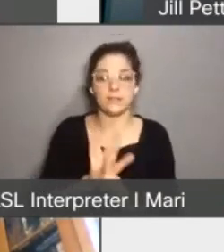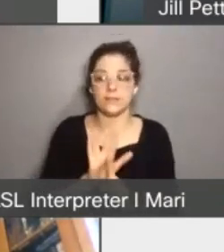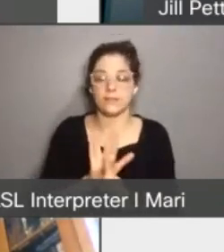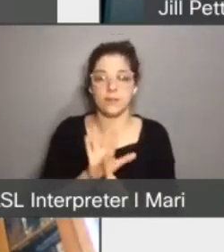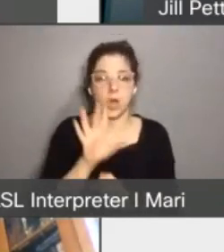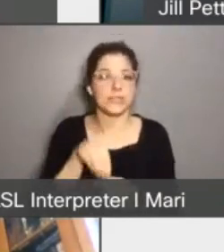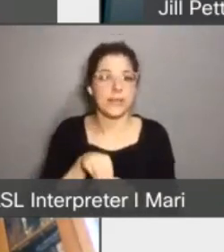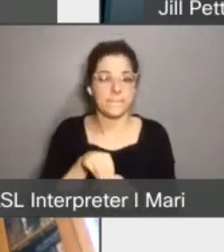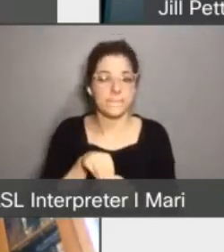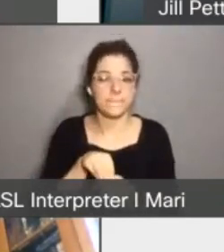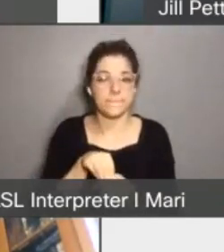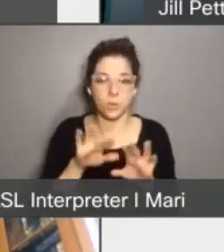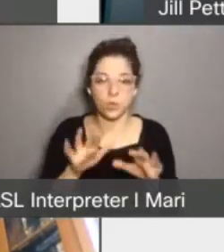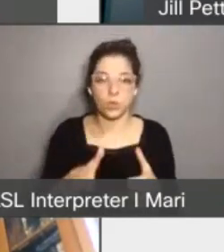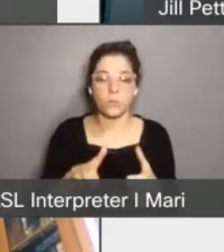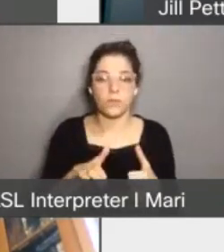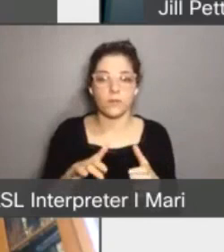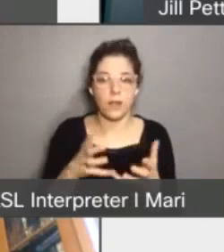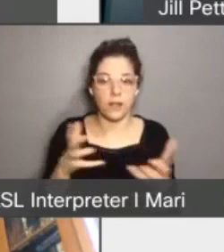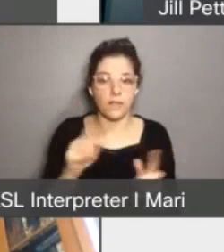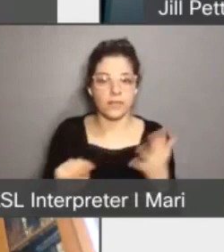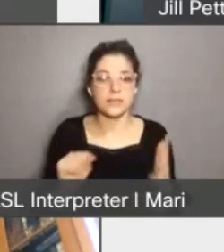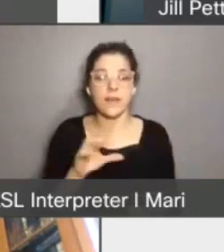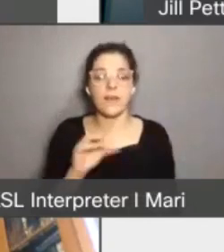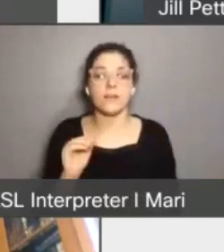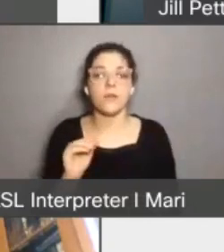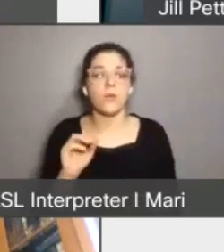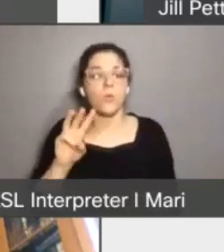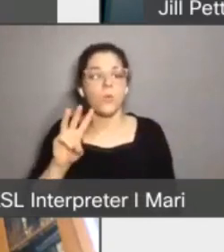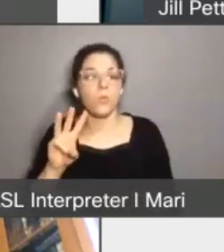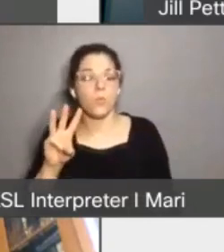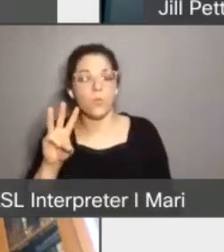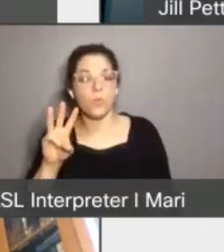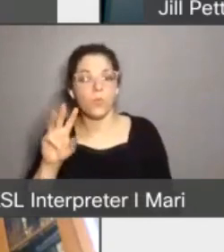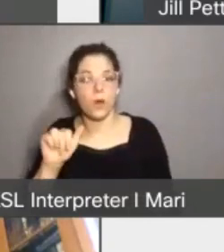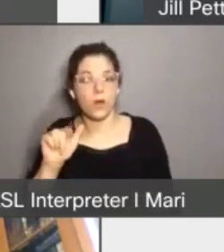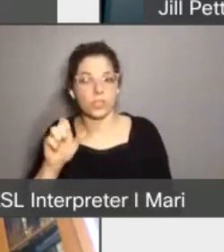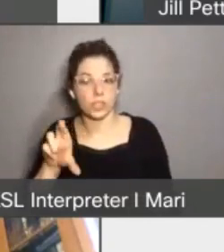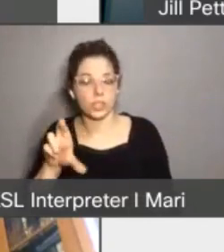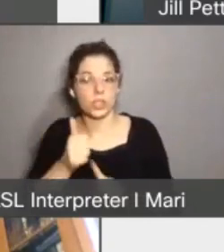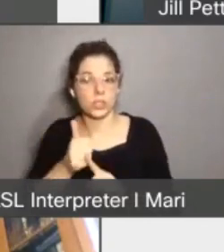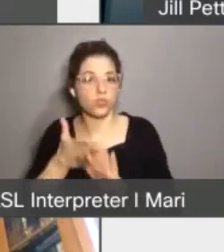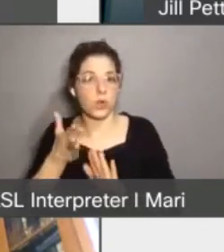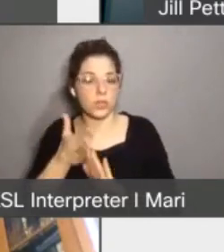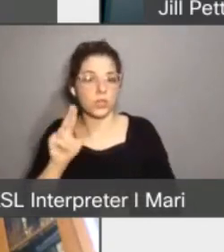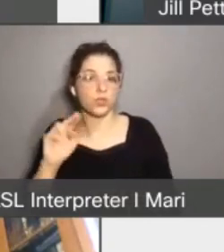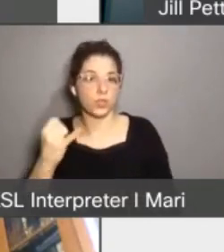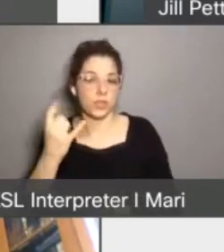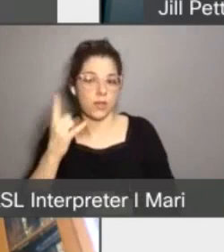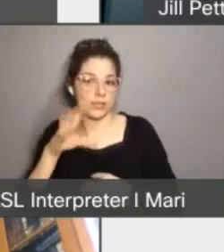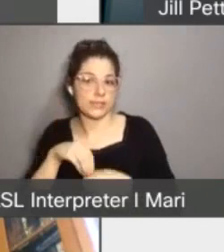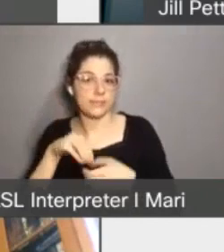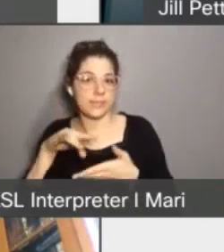autism group that does a lot of this. And Walter Zaharodny, who runs the New Jersey Autism